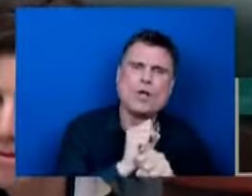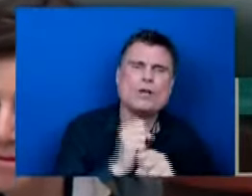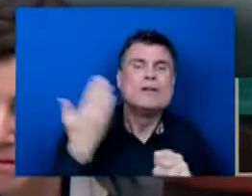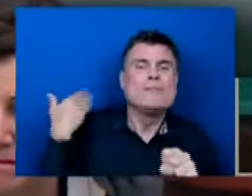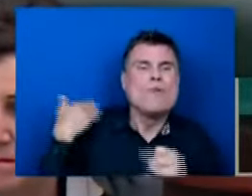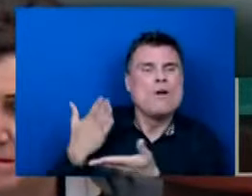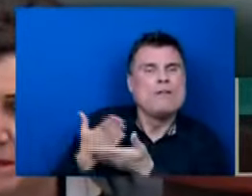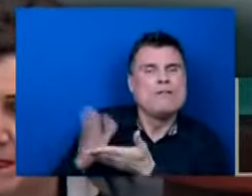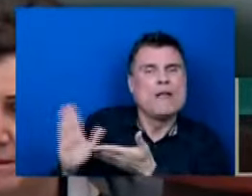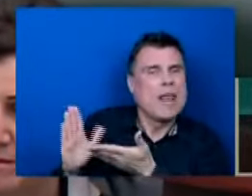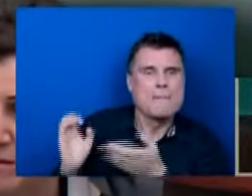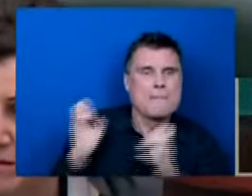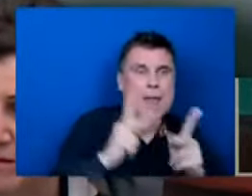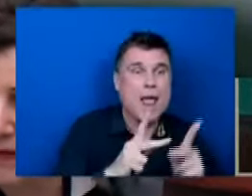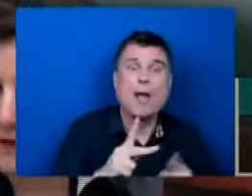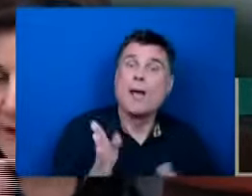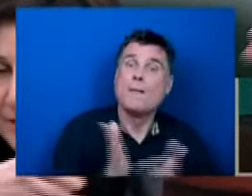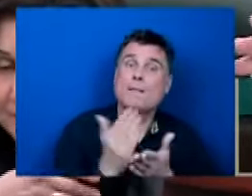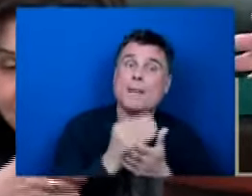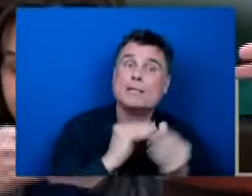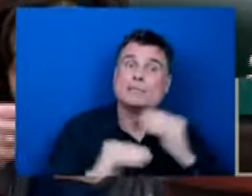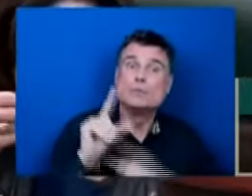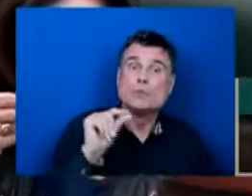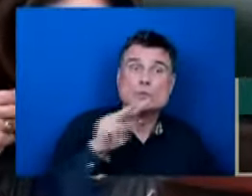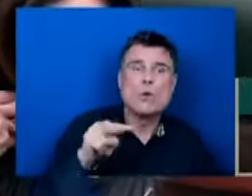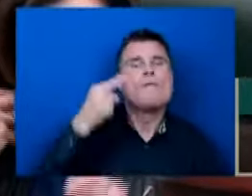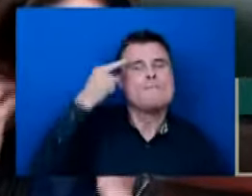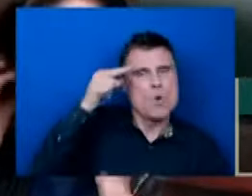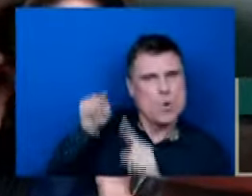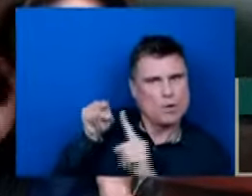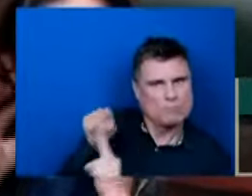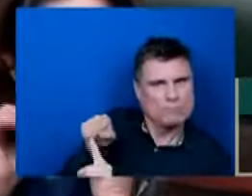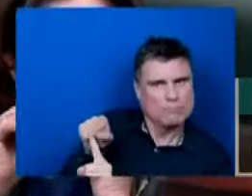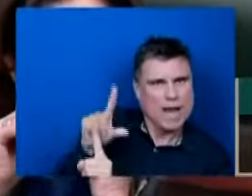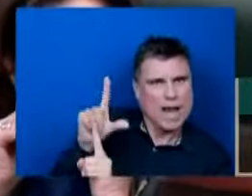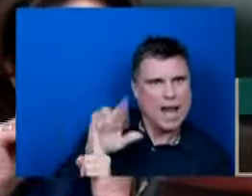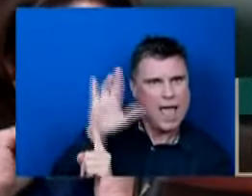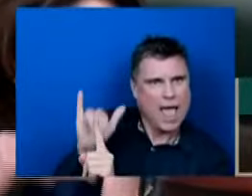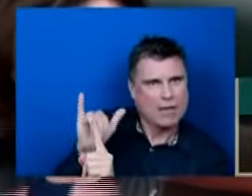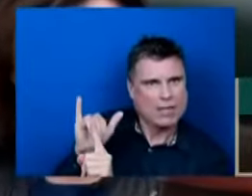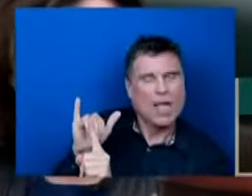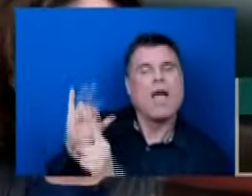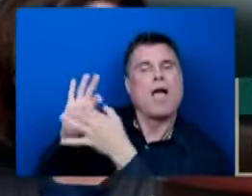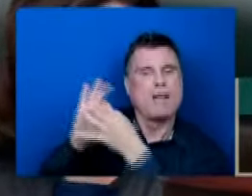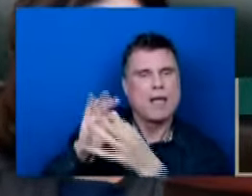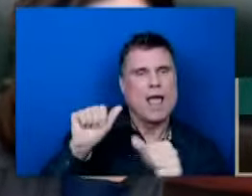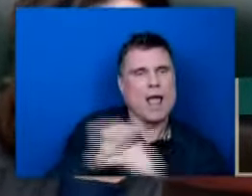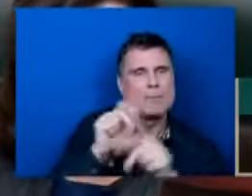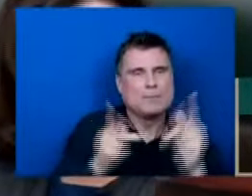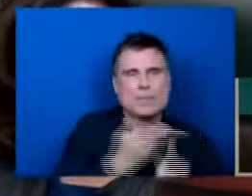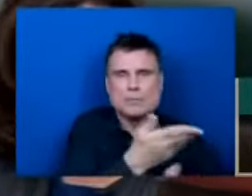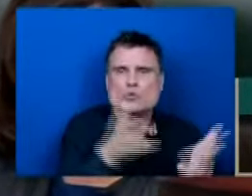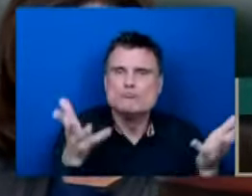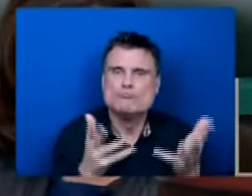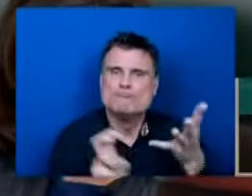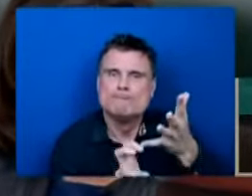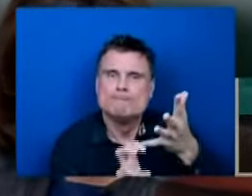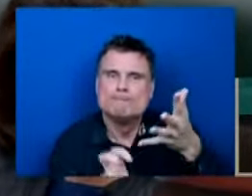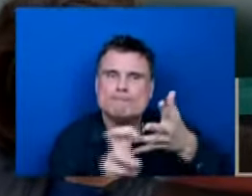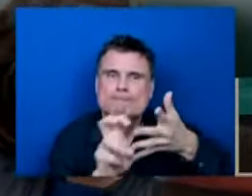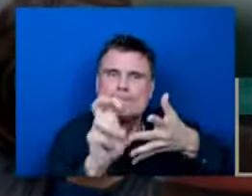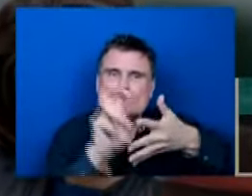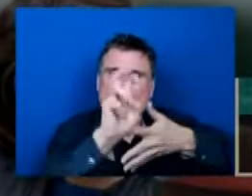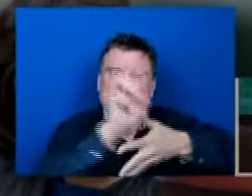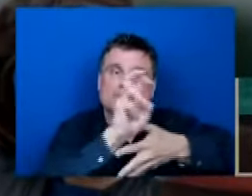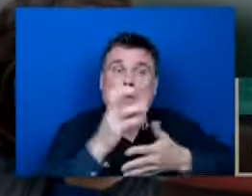Albertan that needs a hand up. It is for the entrepreneurs that have a vision not only for their business, but for their community. It